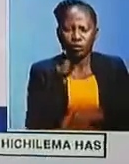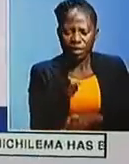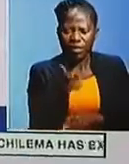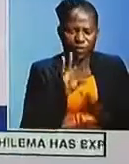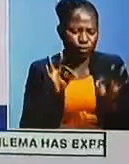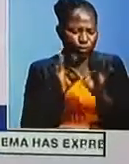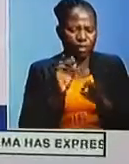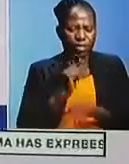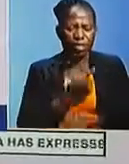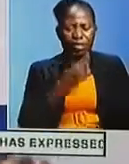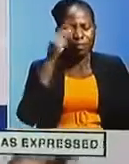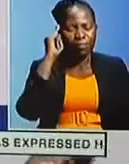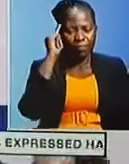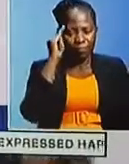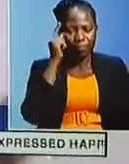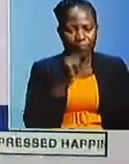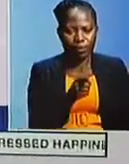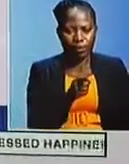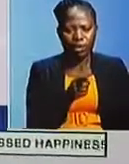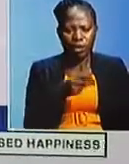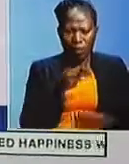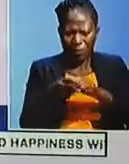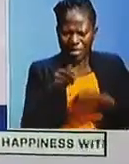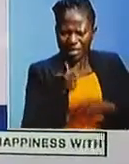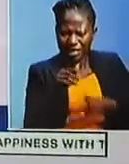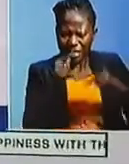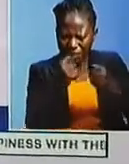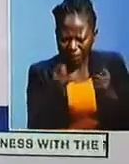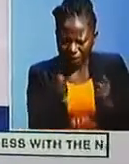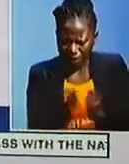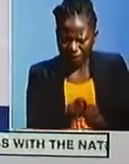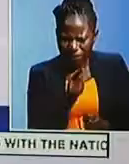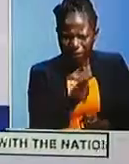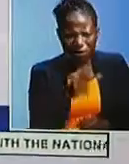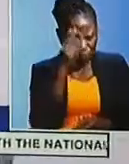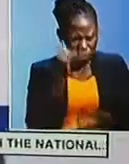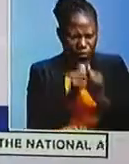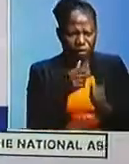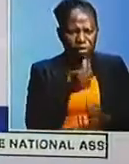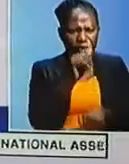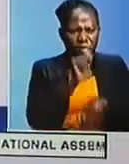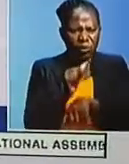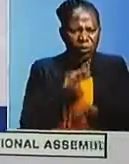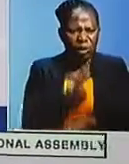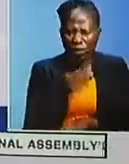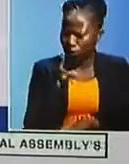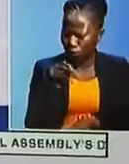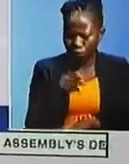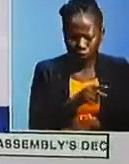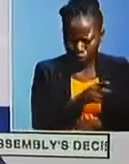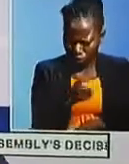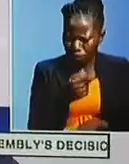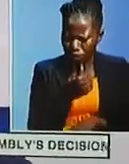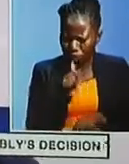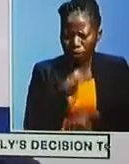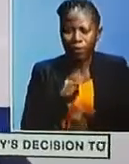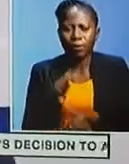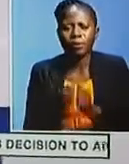about. And so, together with his team, I believe because it doesn't work alone, there are many others that could operate there. And then